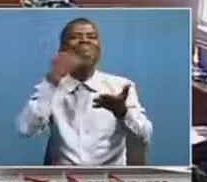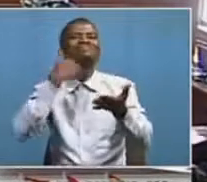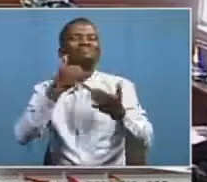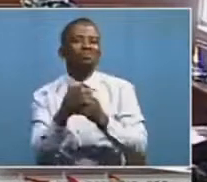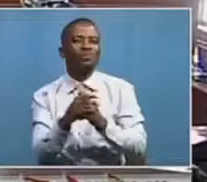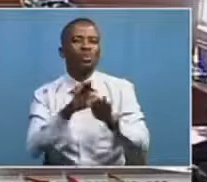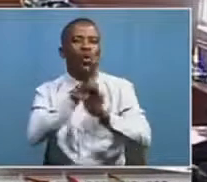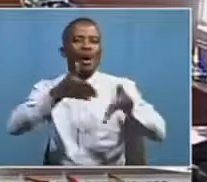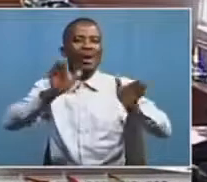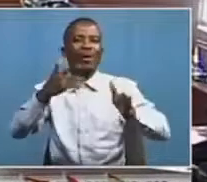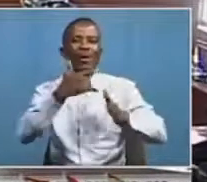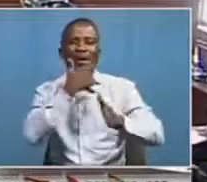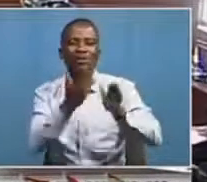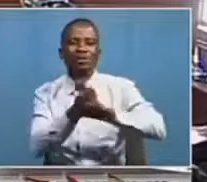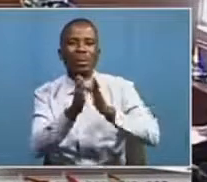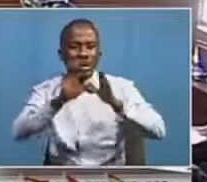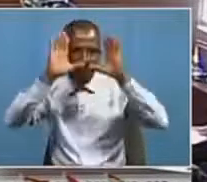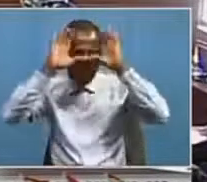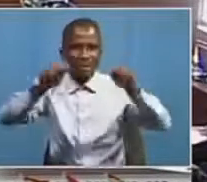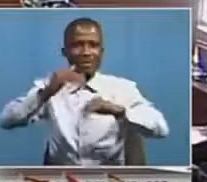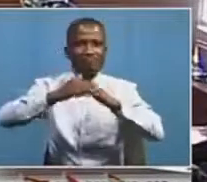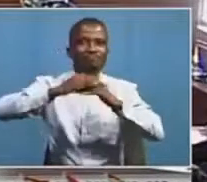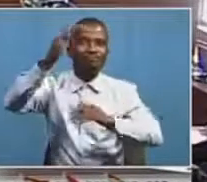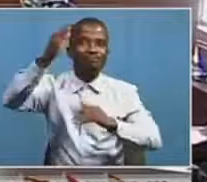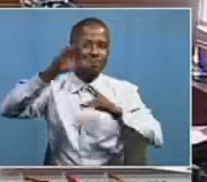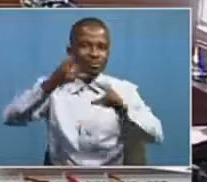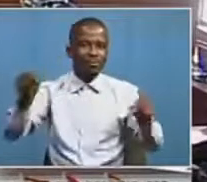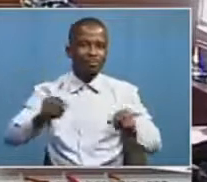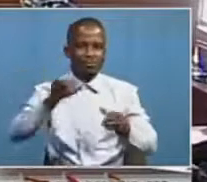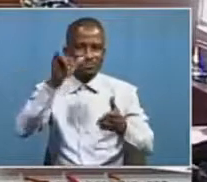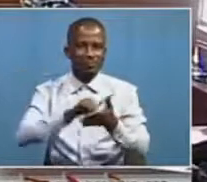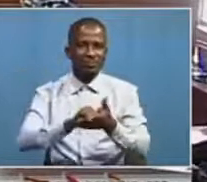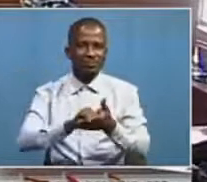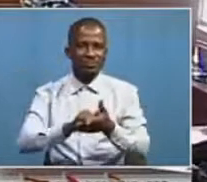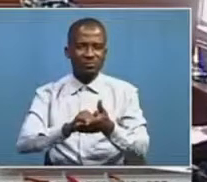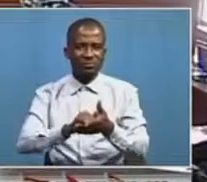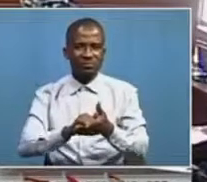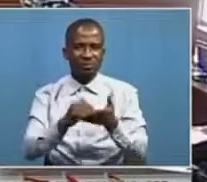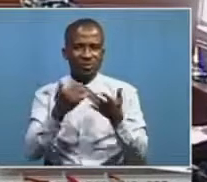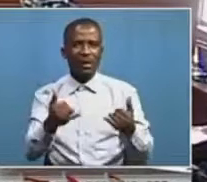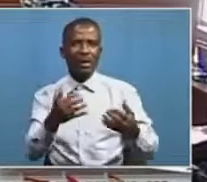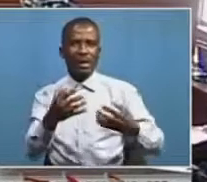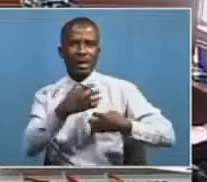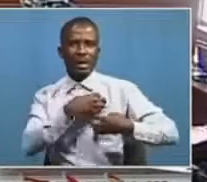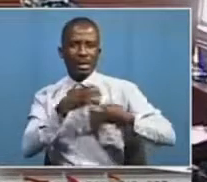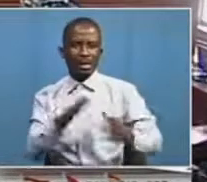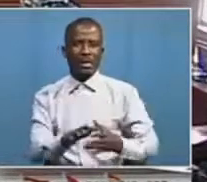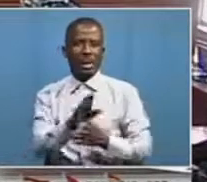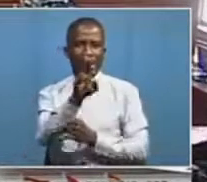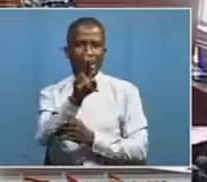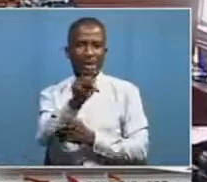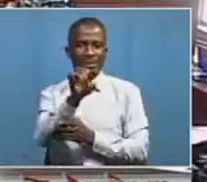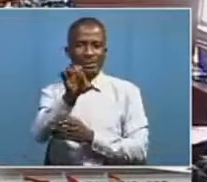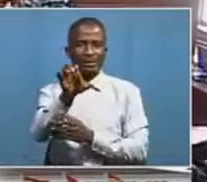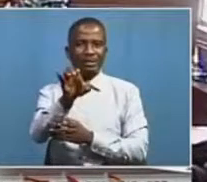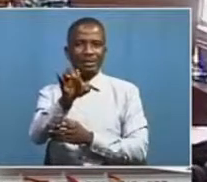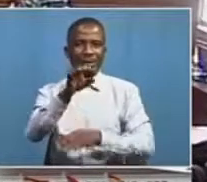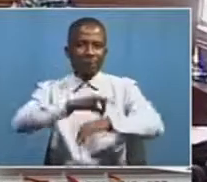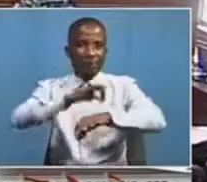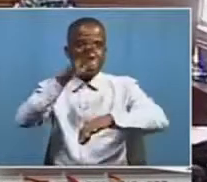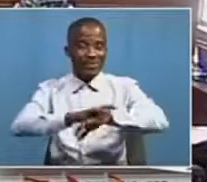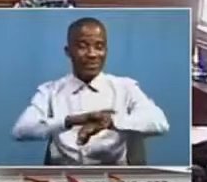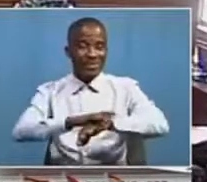50% of the total valid votes cast. That is what PW1, the General Secretary of the NDC, Mr. Johnson Esedun